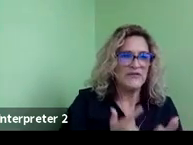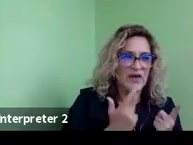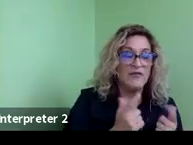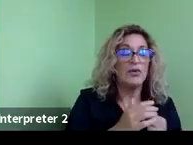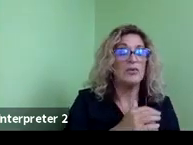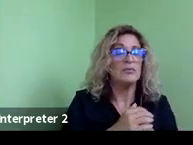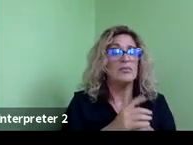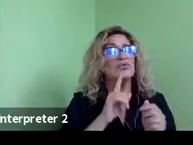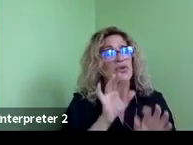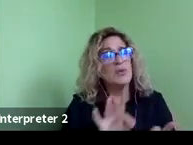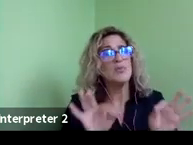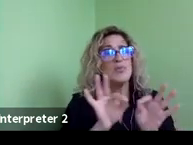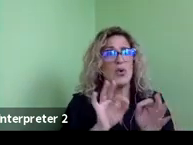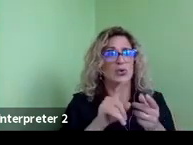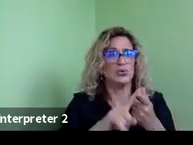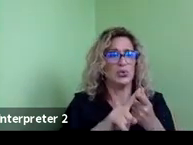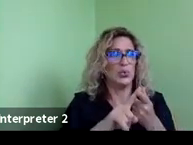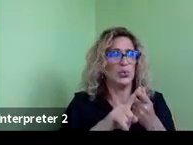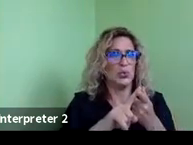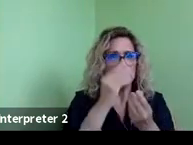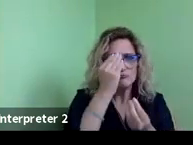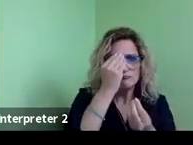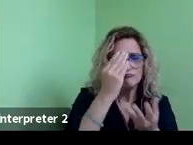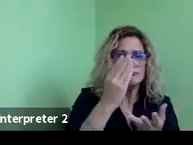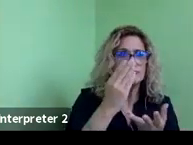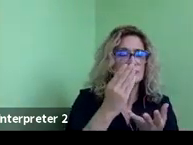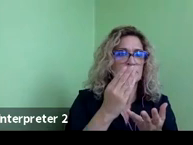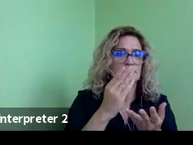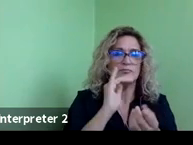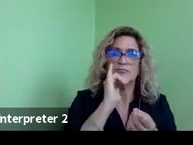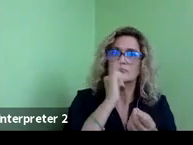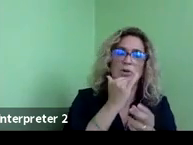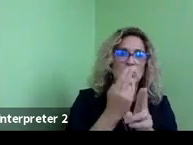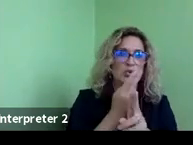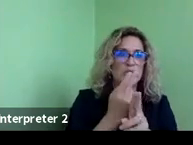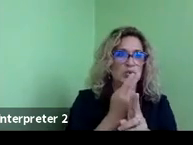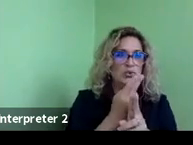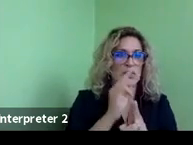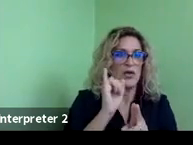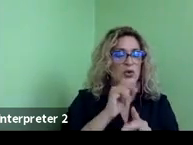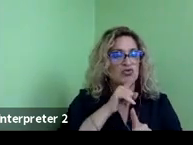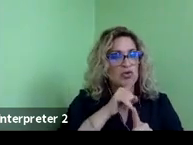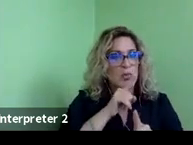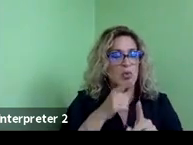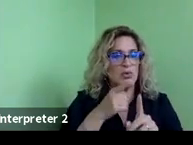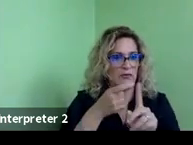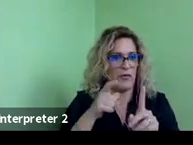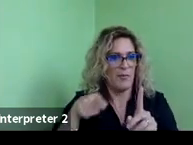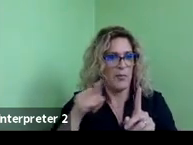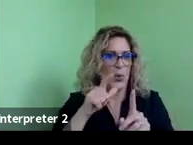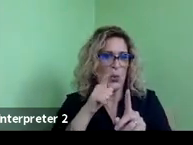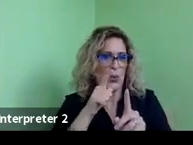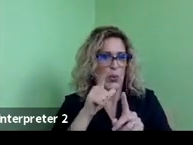helpful to proactively educate them about the misuse of these reports by abusers and let them know